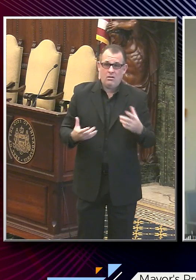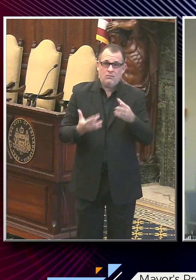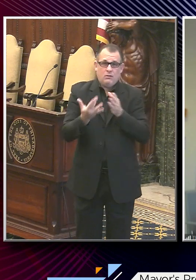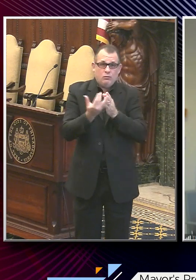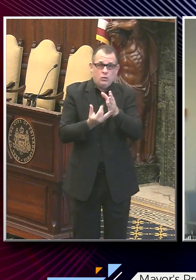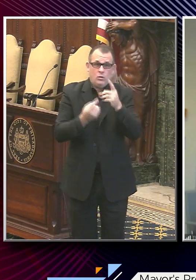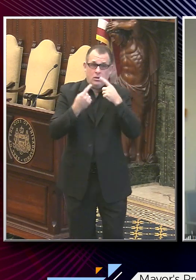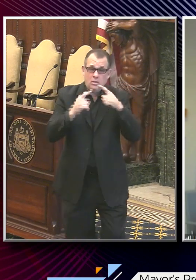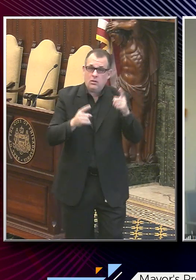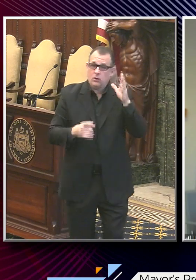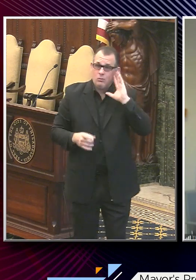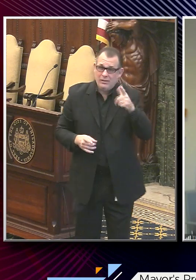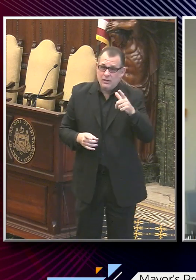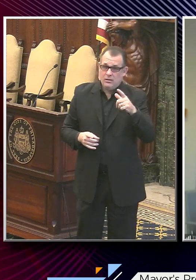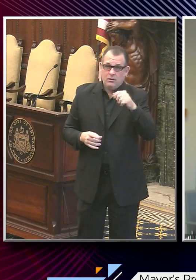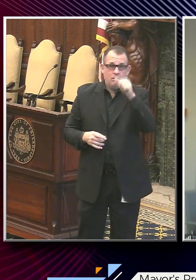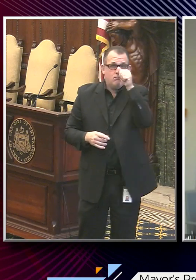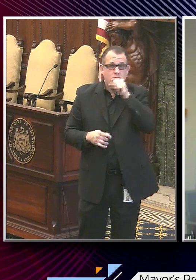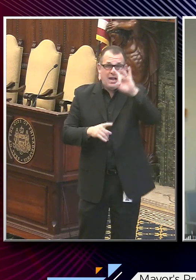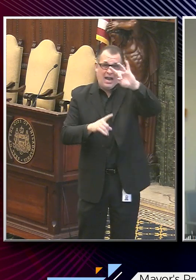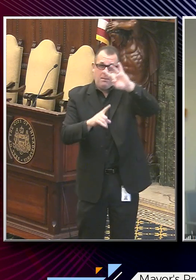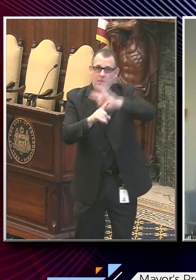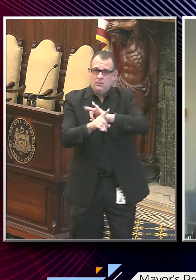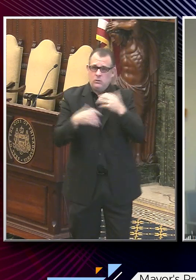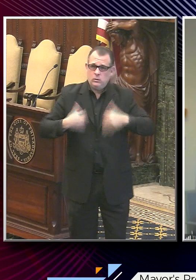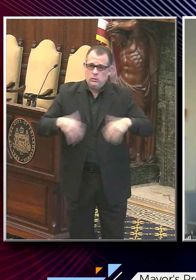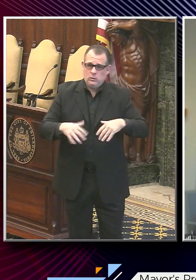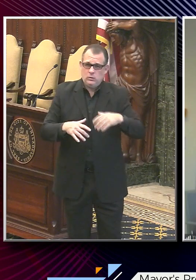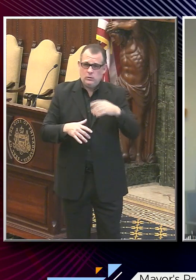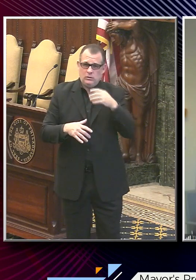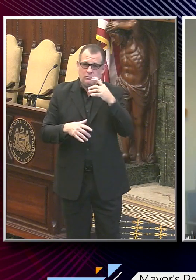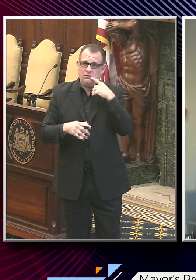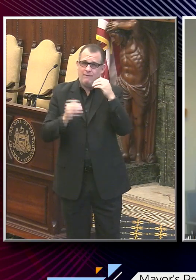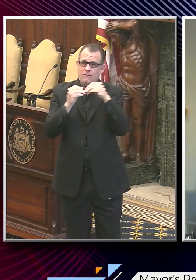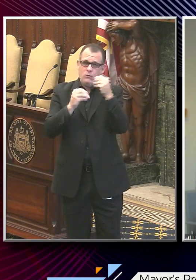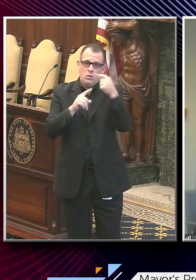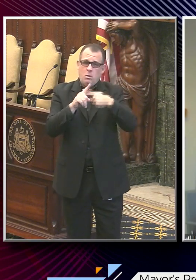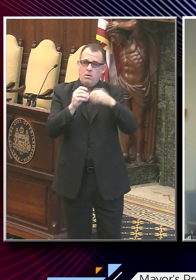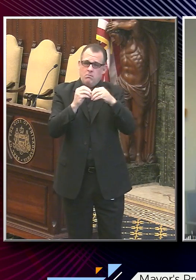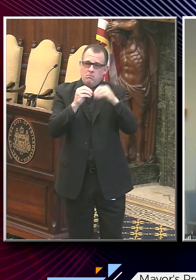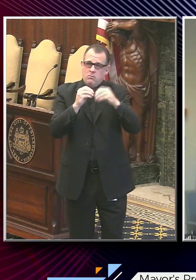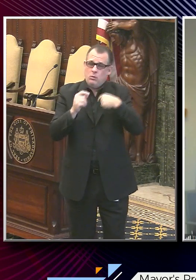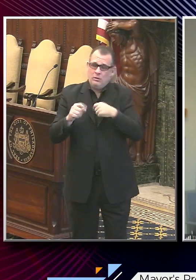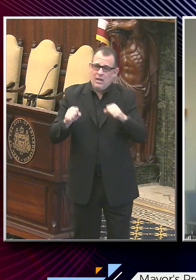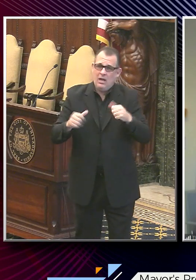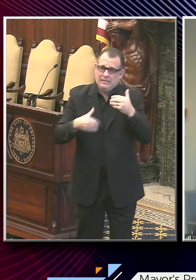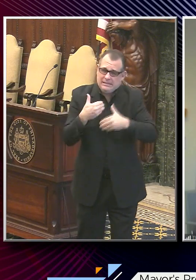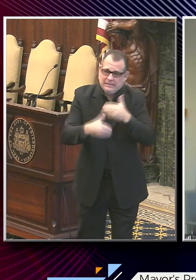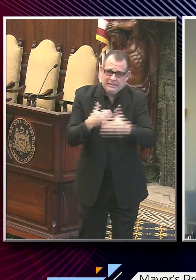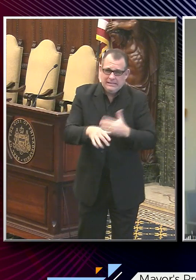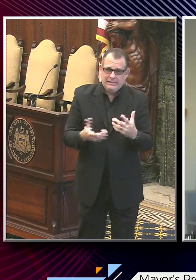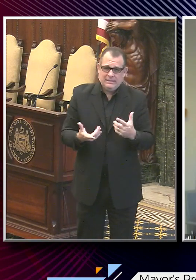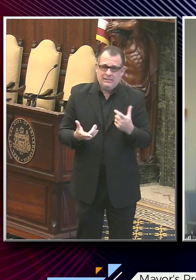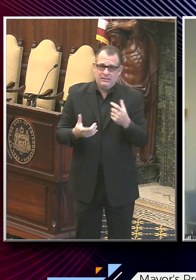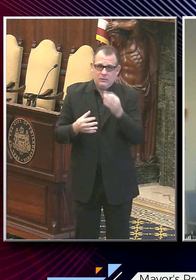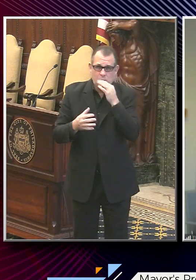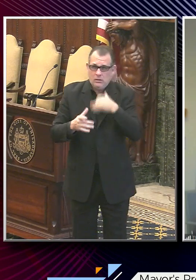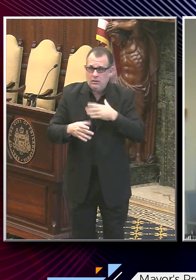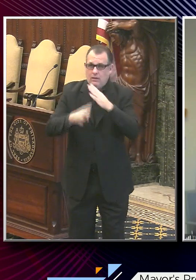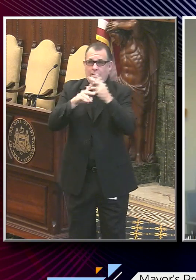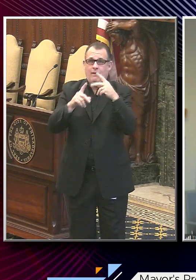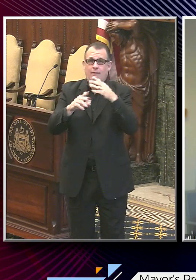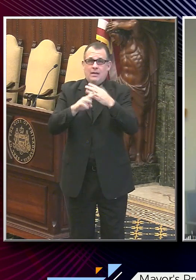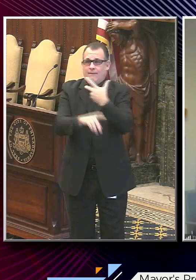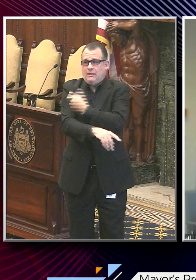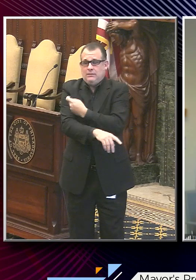with this virus 8 months now. We can last a few more months more. A vaccine will be available in the coming months. We